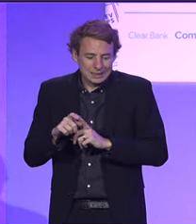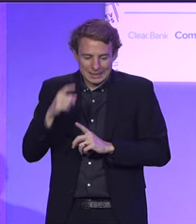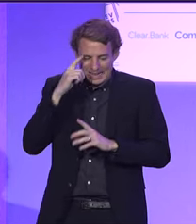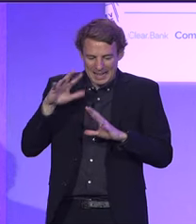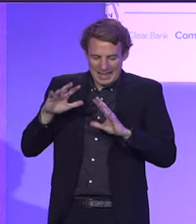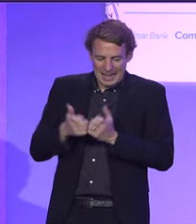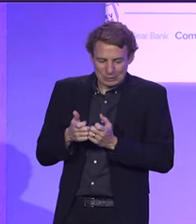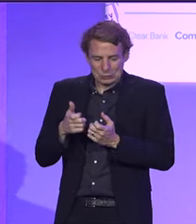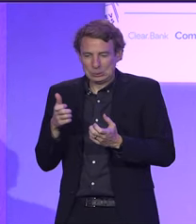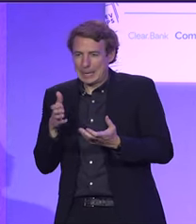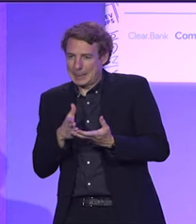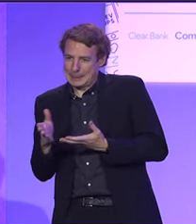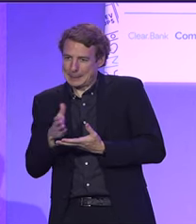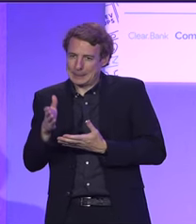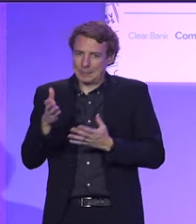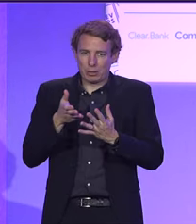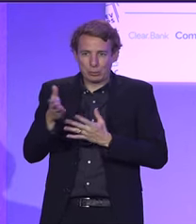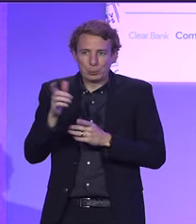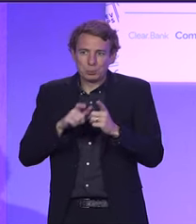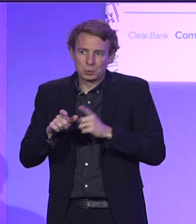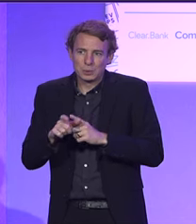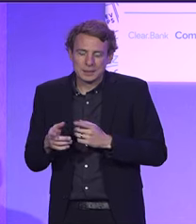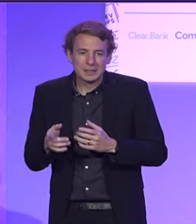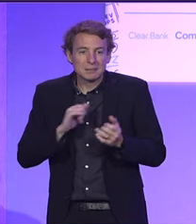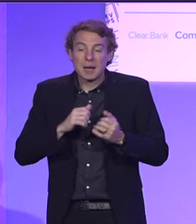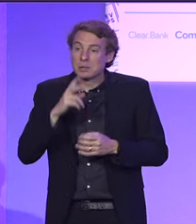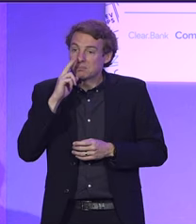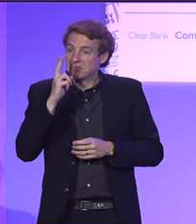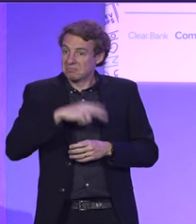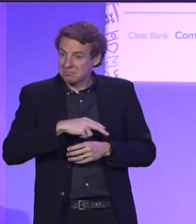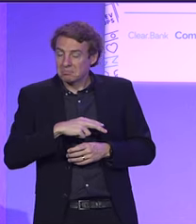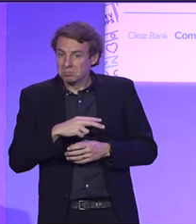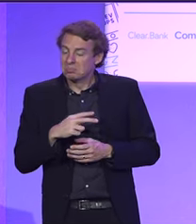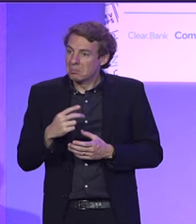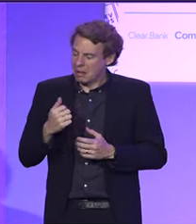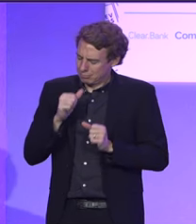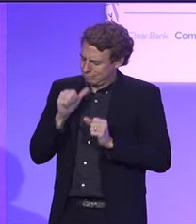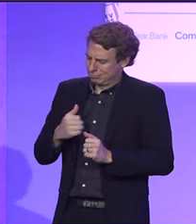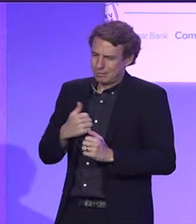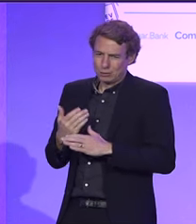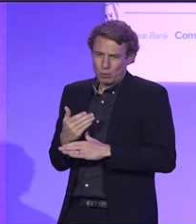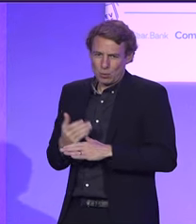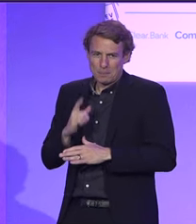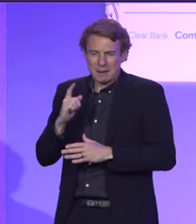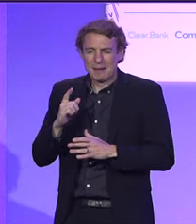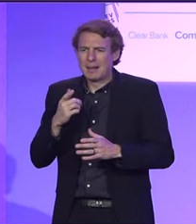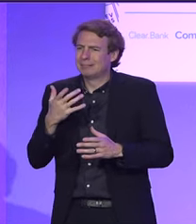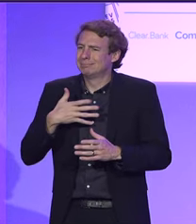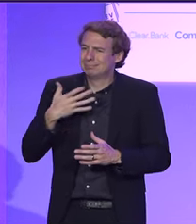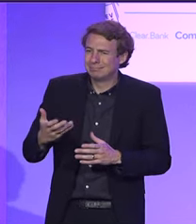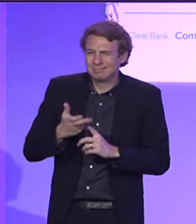community? But you might be looking at this list and saying, Sam, that's great. I love what I do for a living, but I don't want to be the next big conference